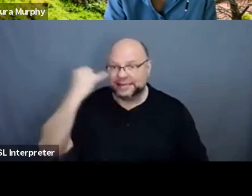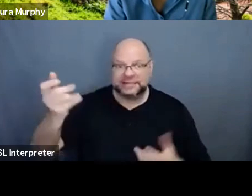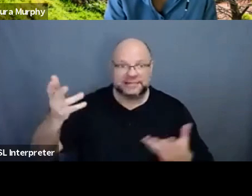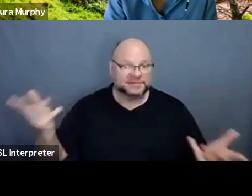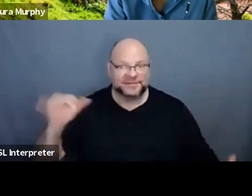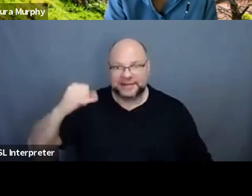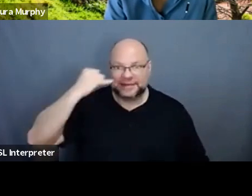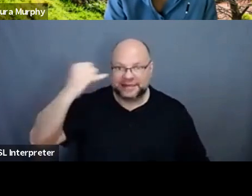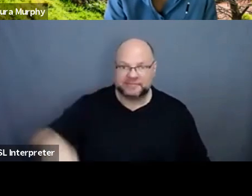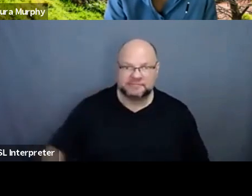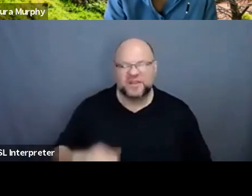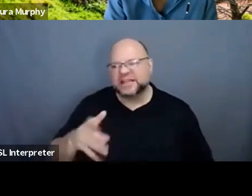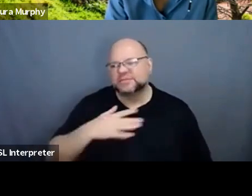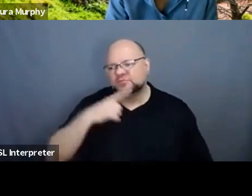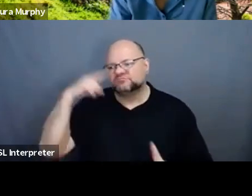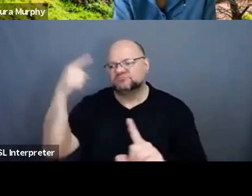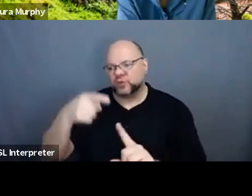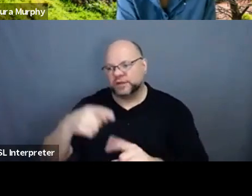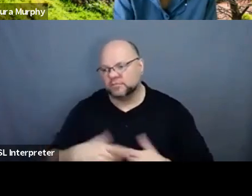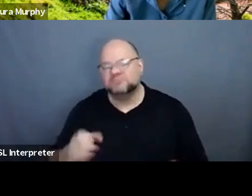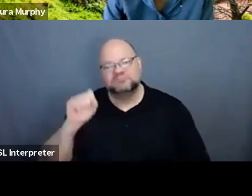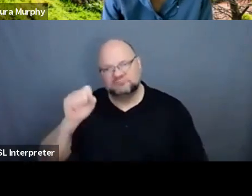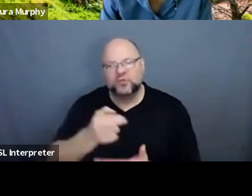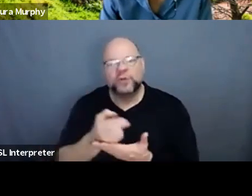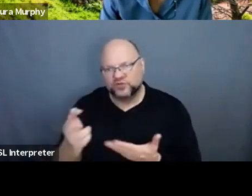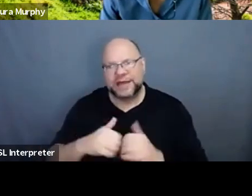out there. So that's my real thing. But yes, there are resources